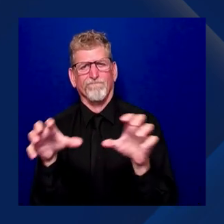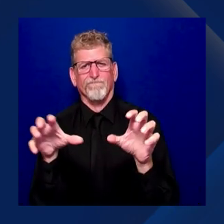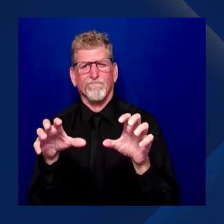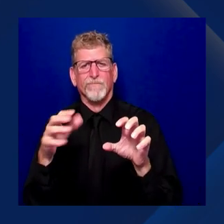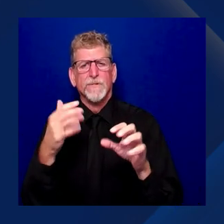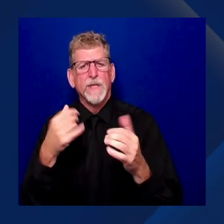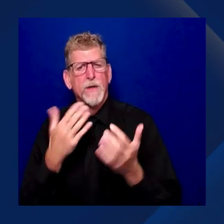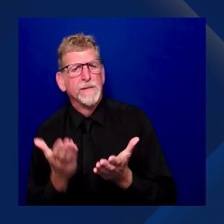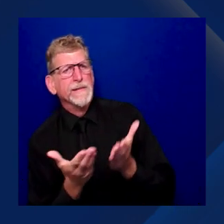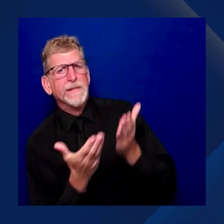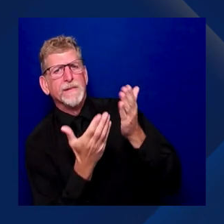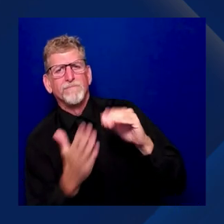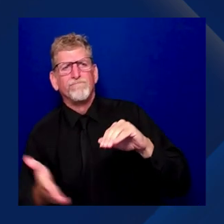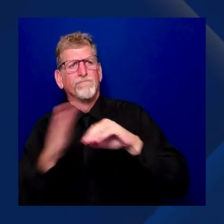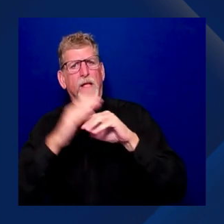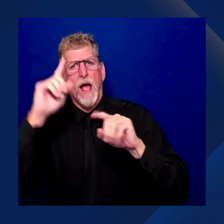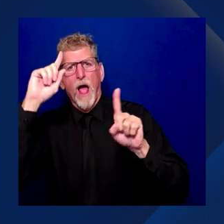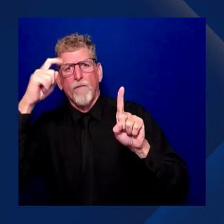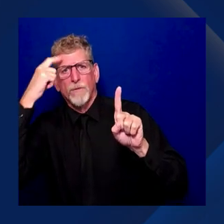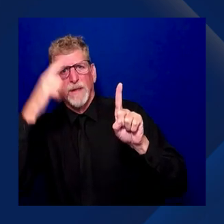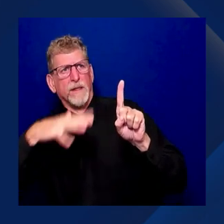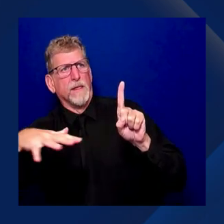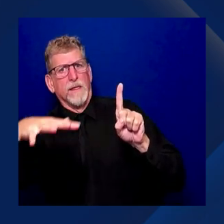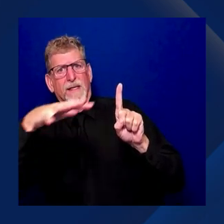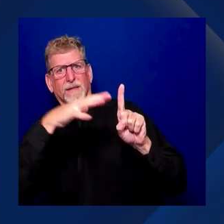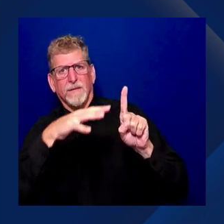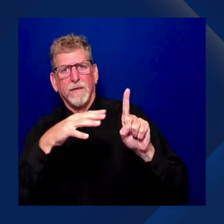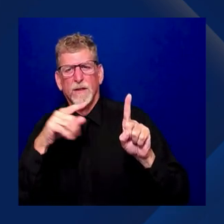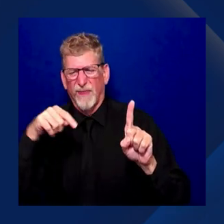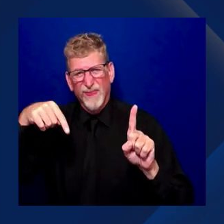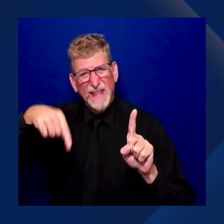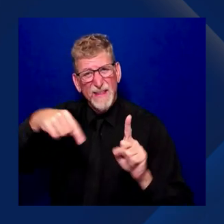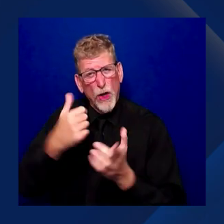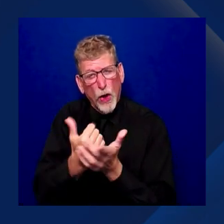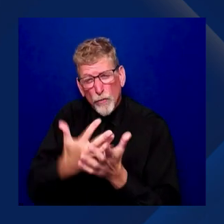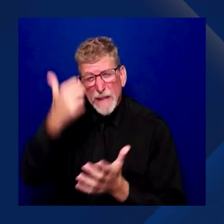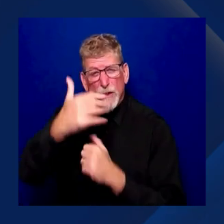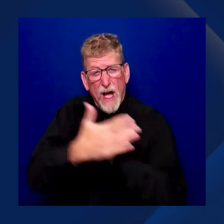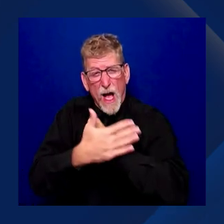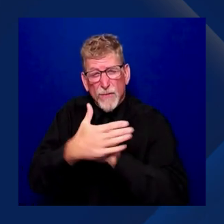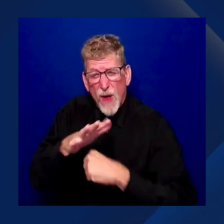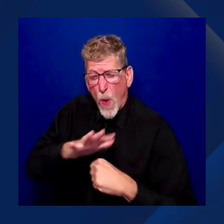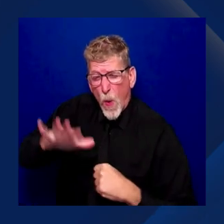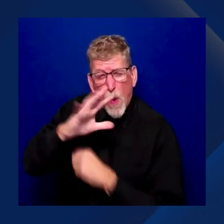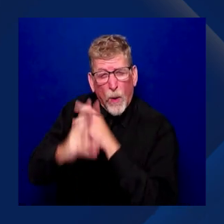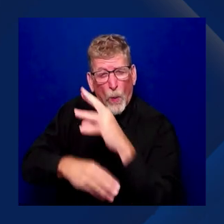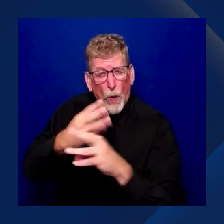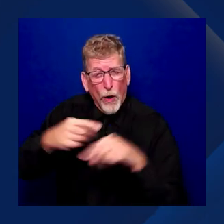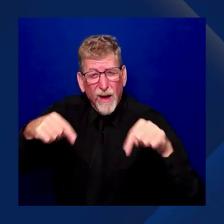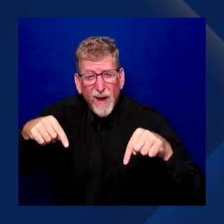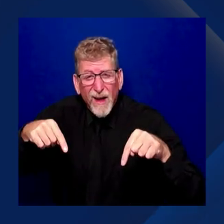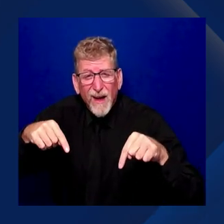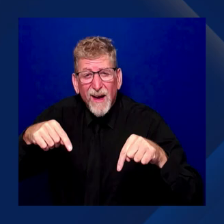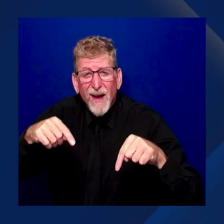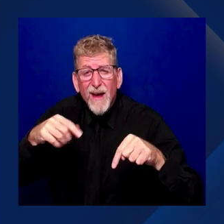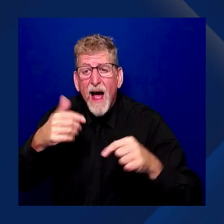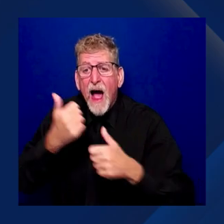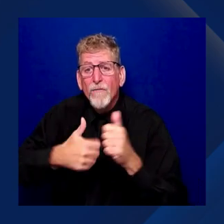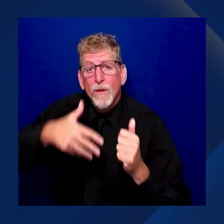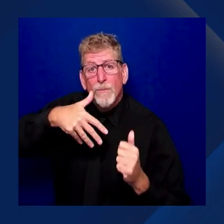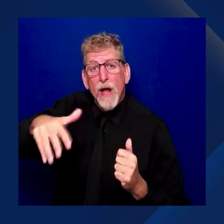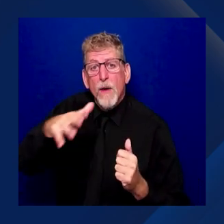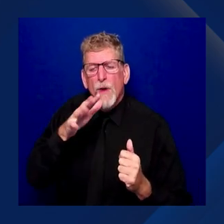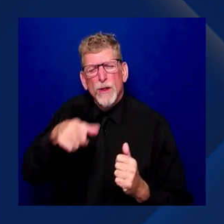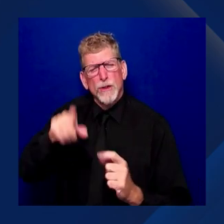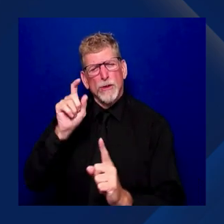every pregnant woman should have access to affordable health care without regard to who they are, where they live, or how they